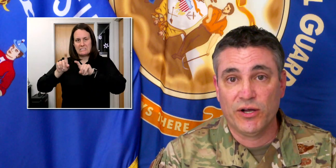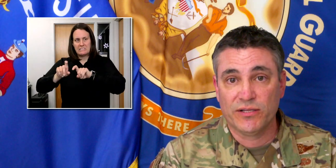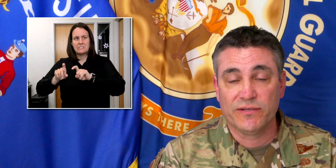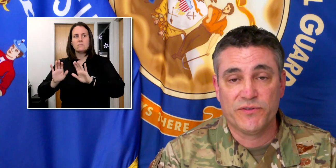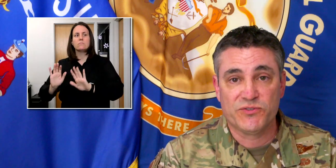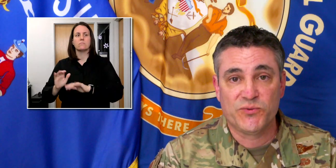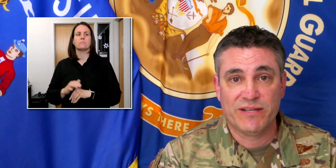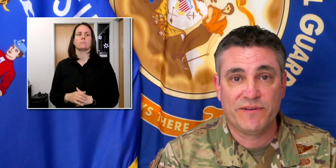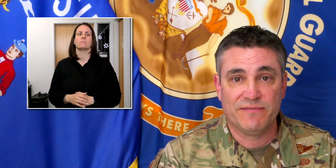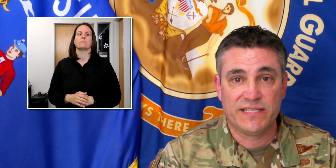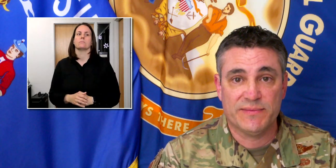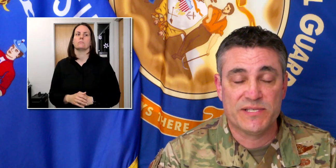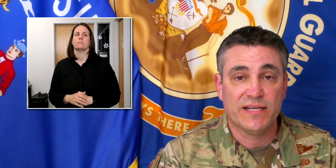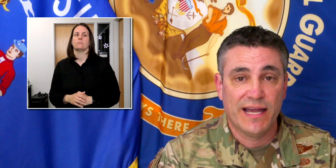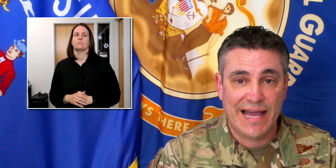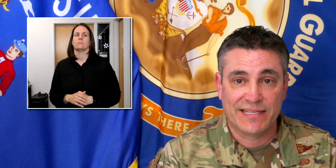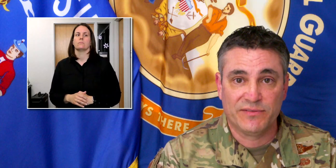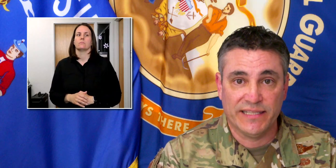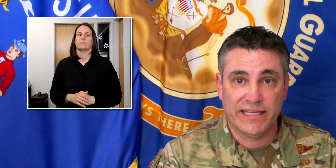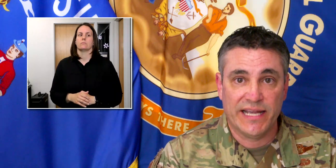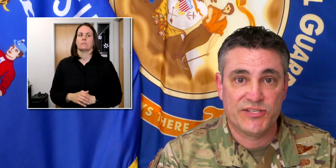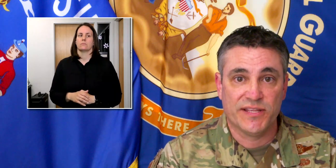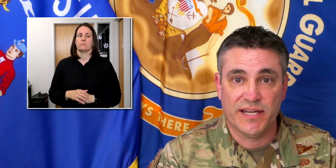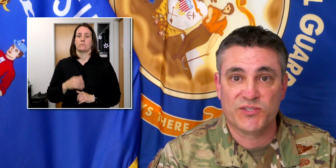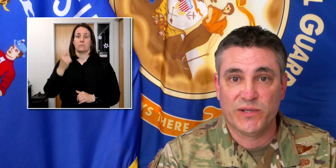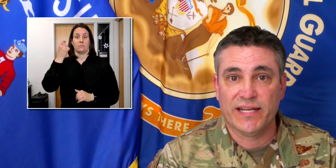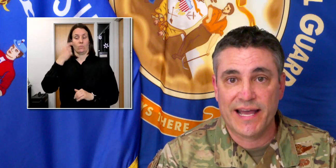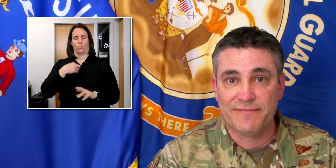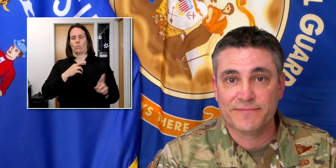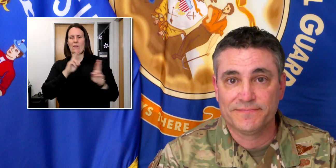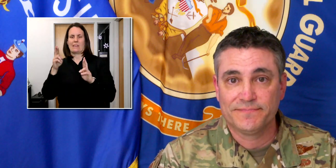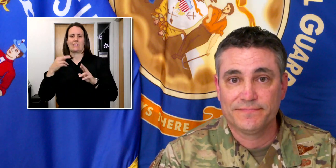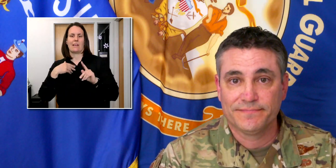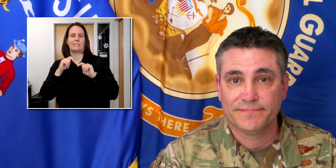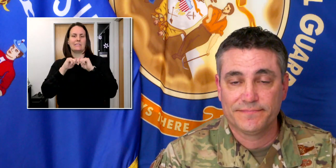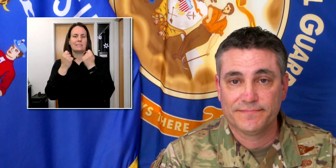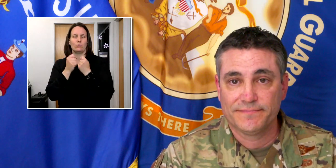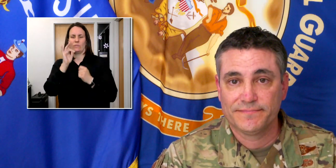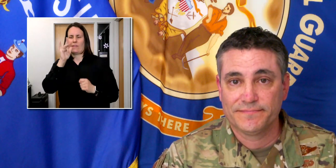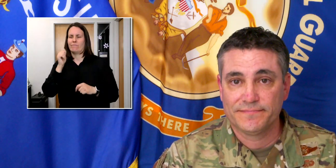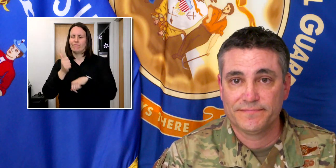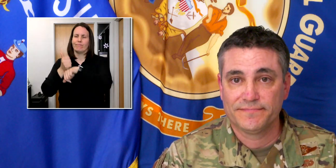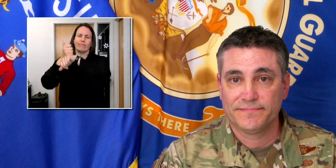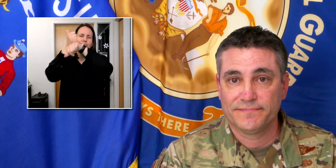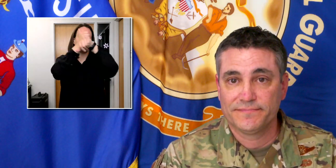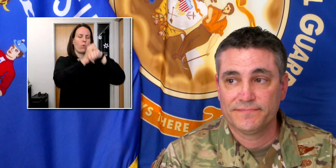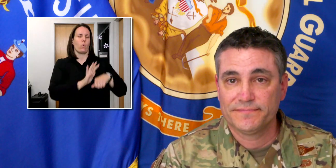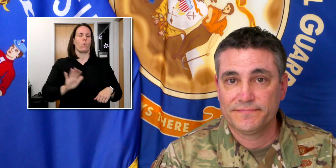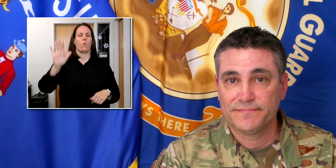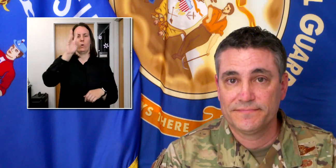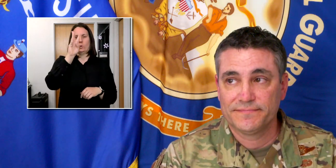we can get all of those 25 teams actively engaged in the next week and a half.